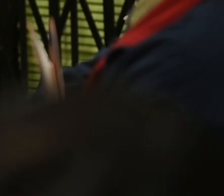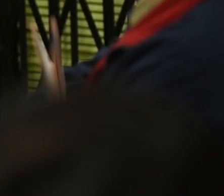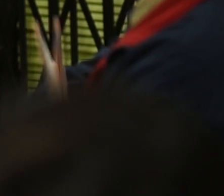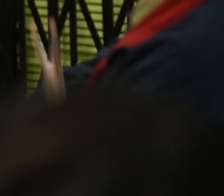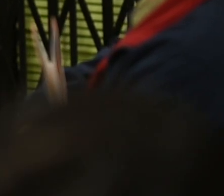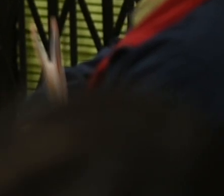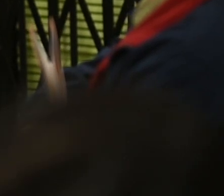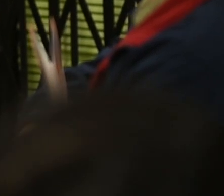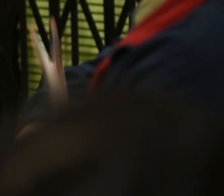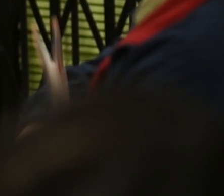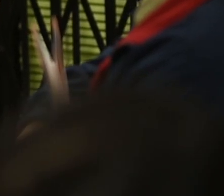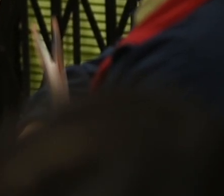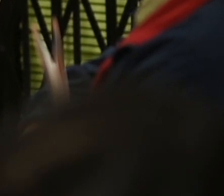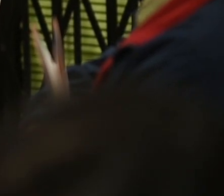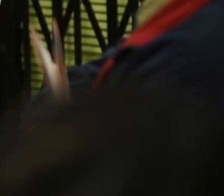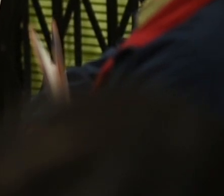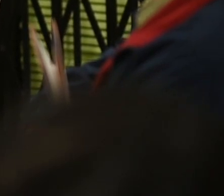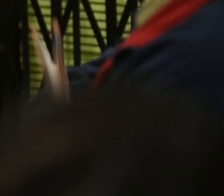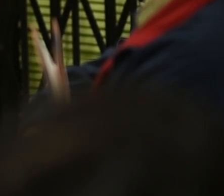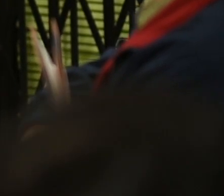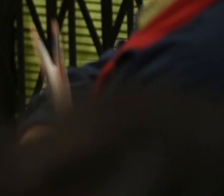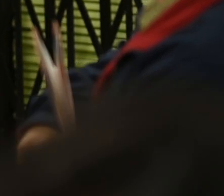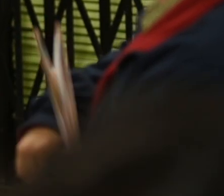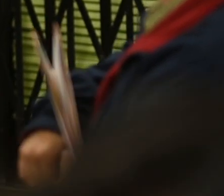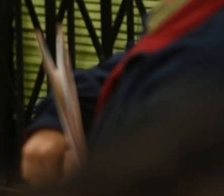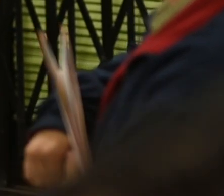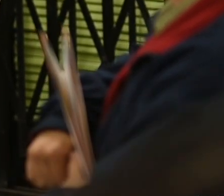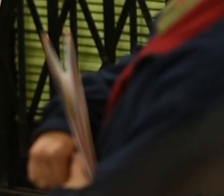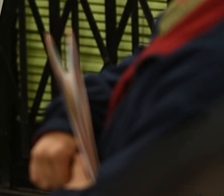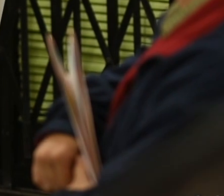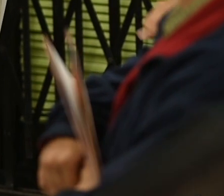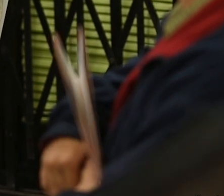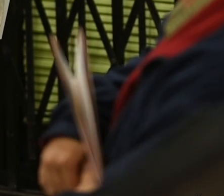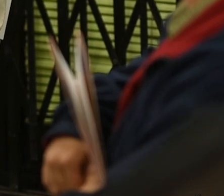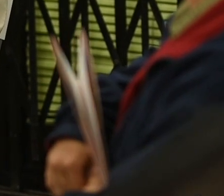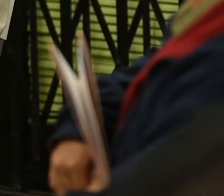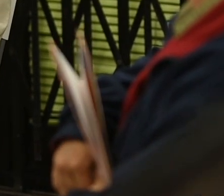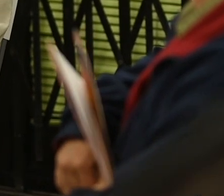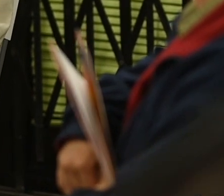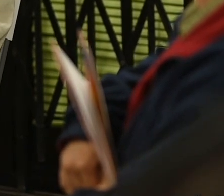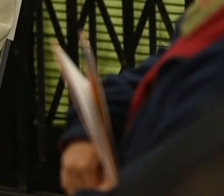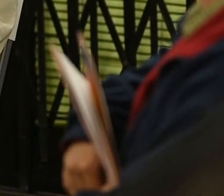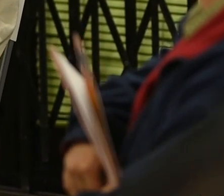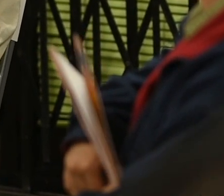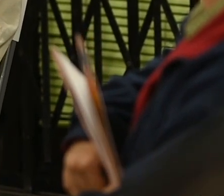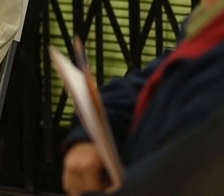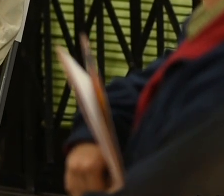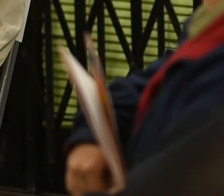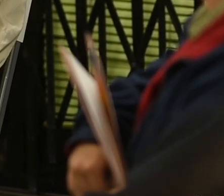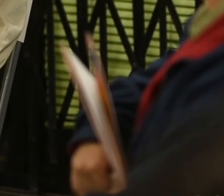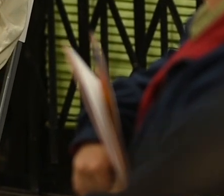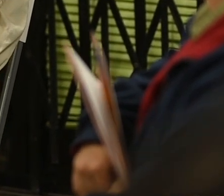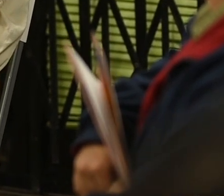their organics and the land and disposing of things responsibly to then receiving those fresh fruits and